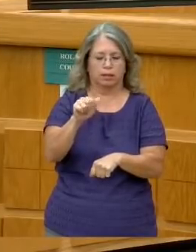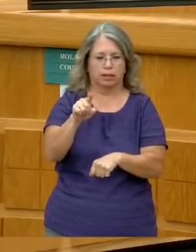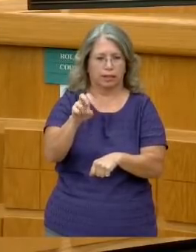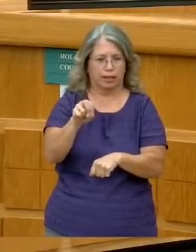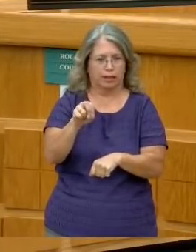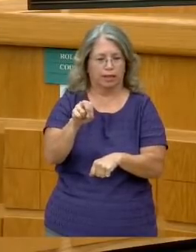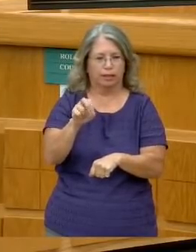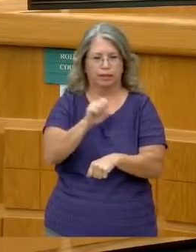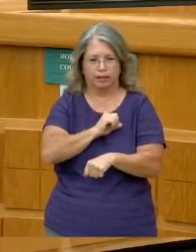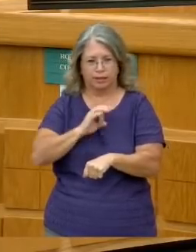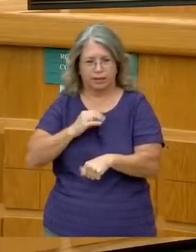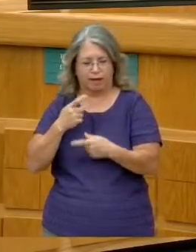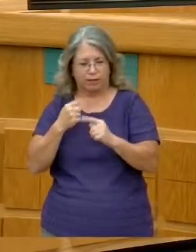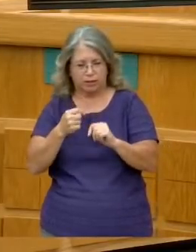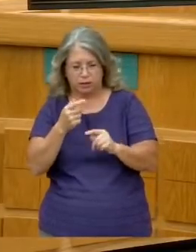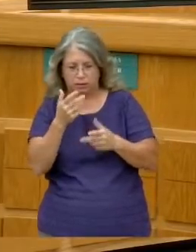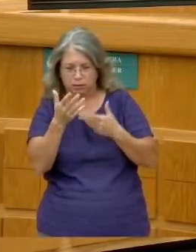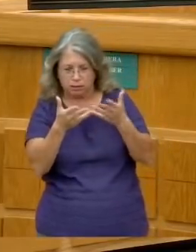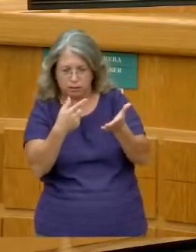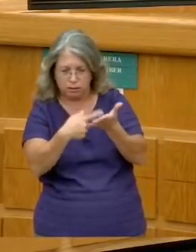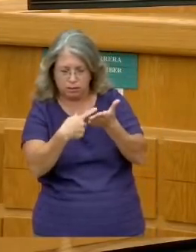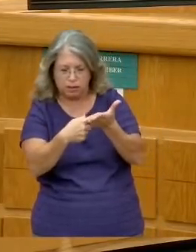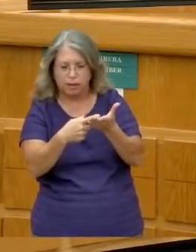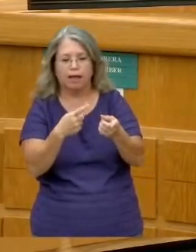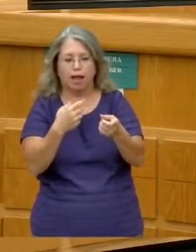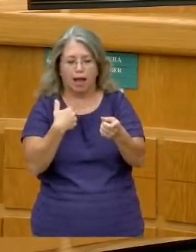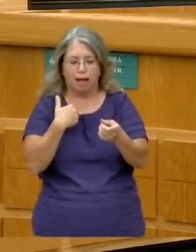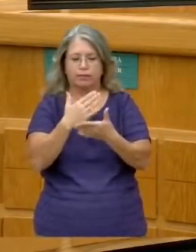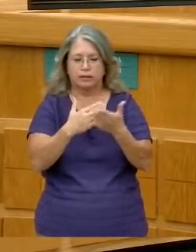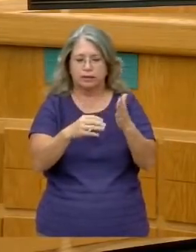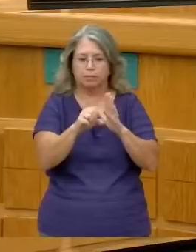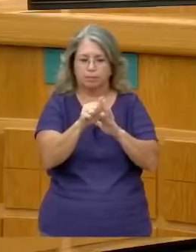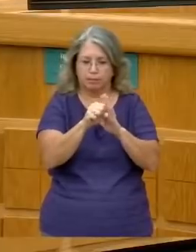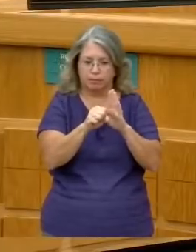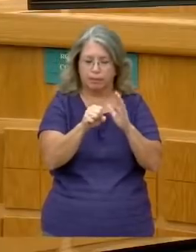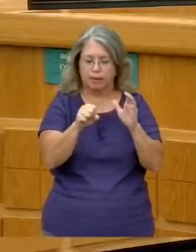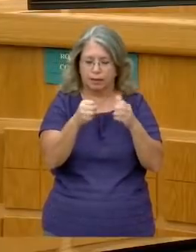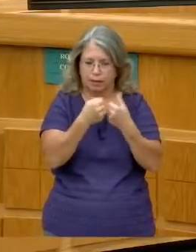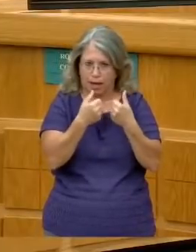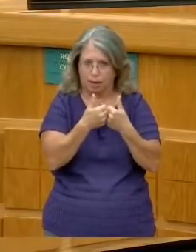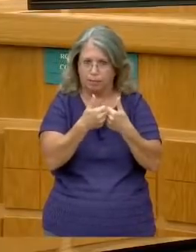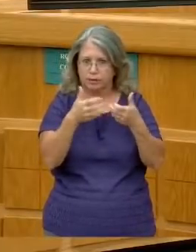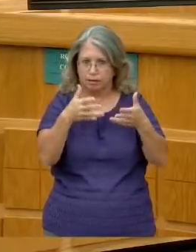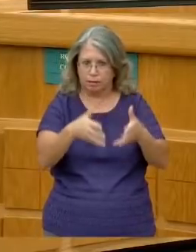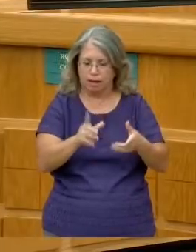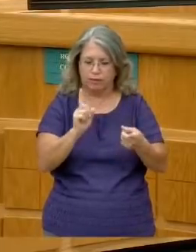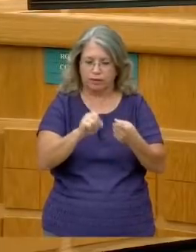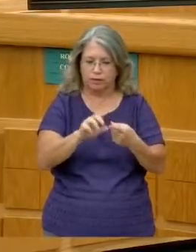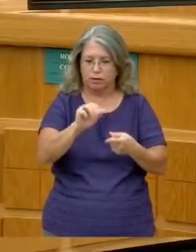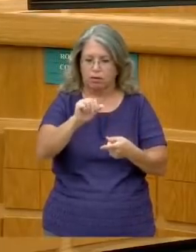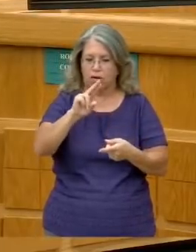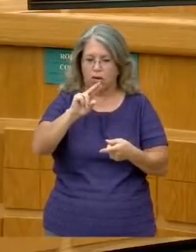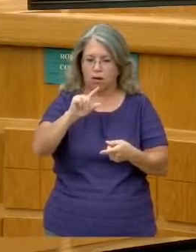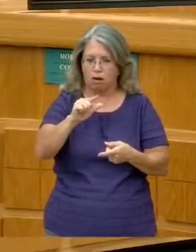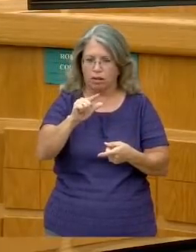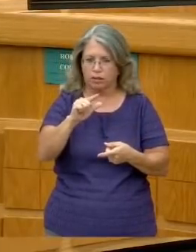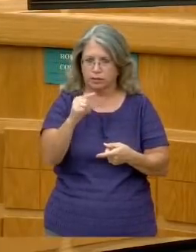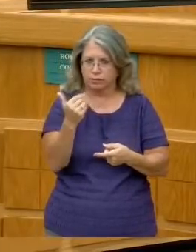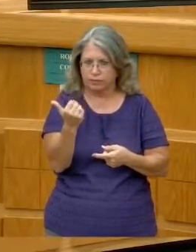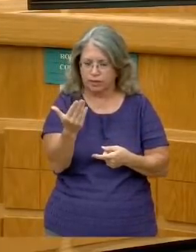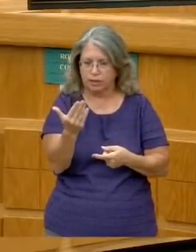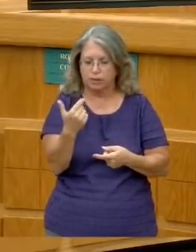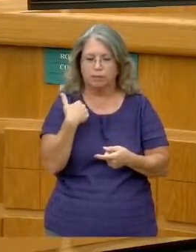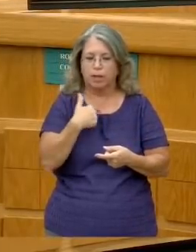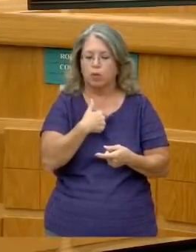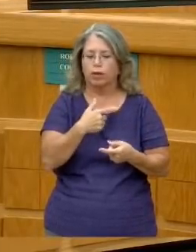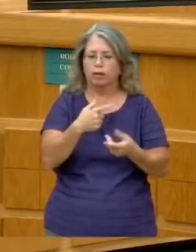they have games to be played until August 15th is their season. And what we're going to do is we're working with them to